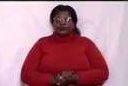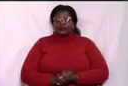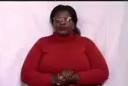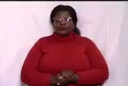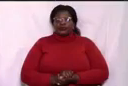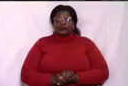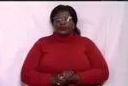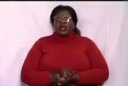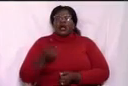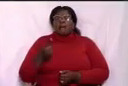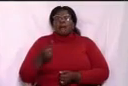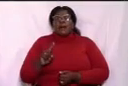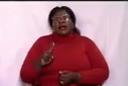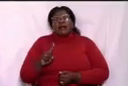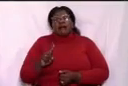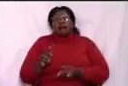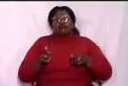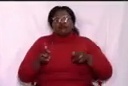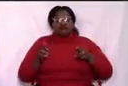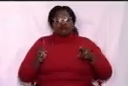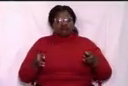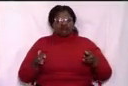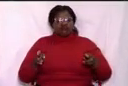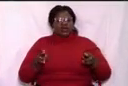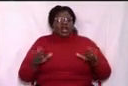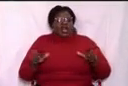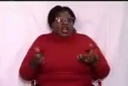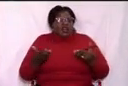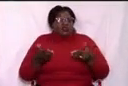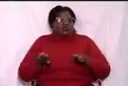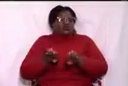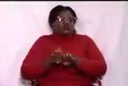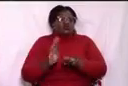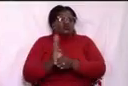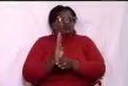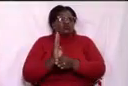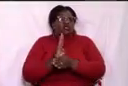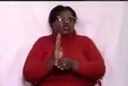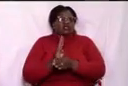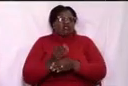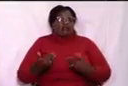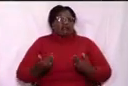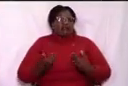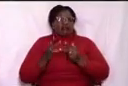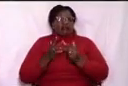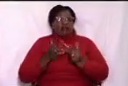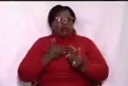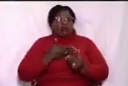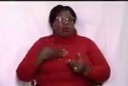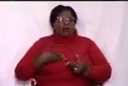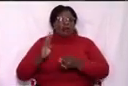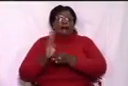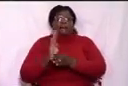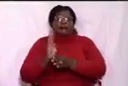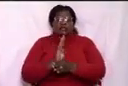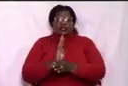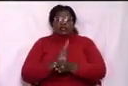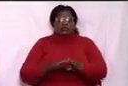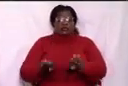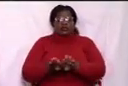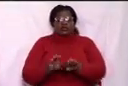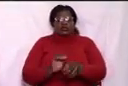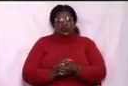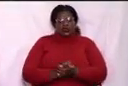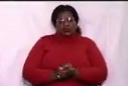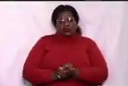But under normal circumstances, how is it to be a young female entrepreneur in a startup and also